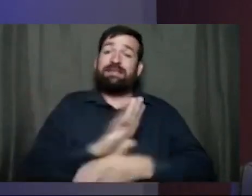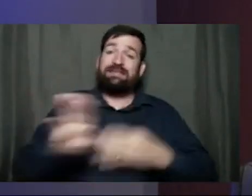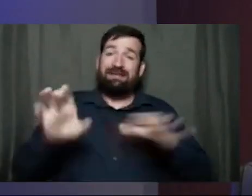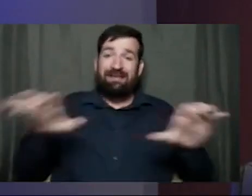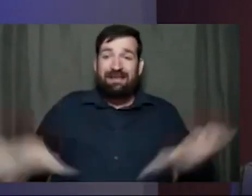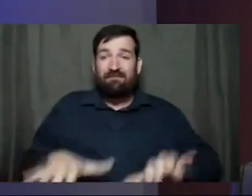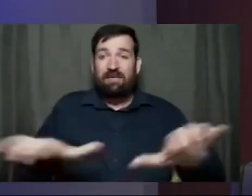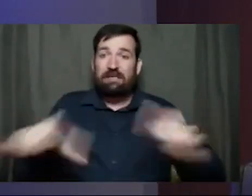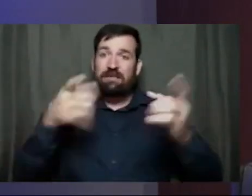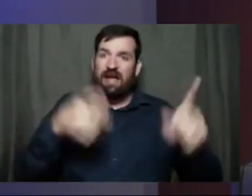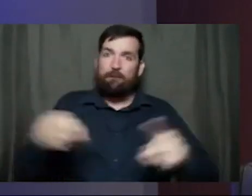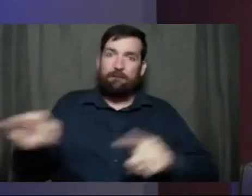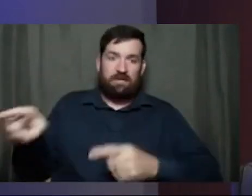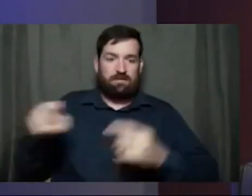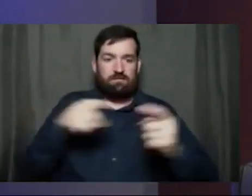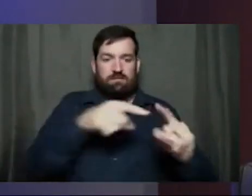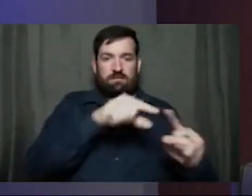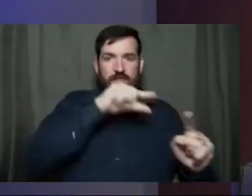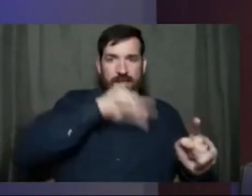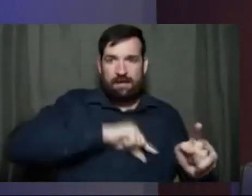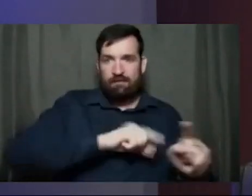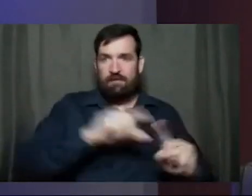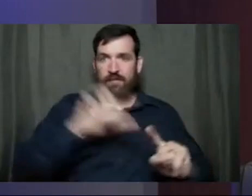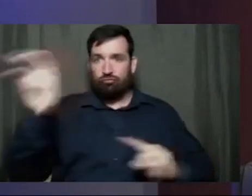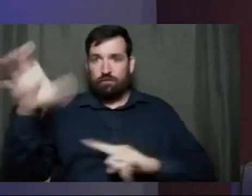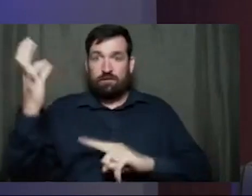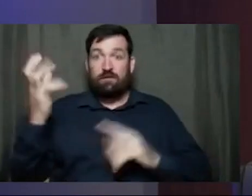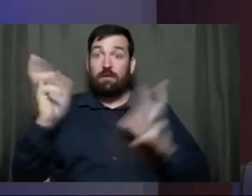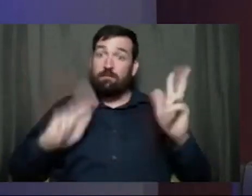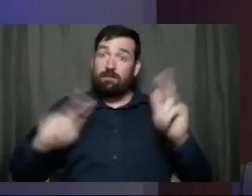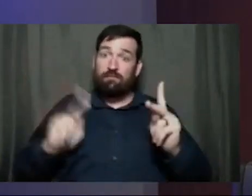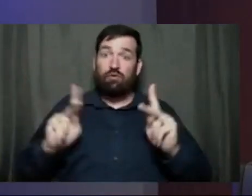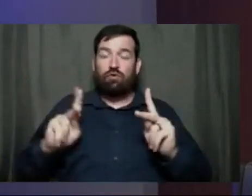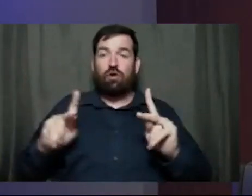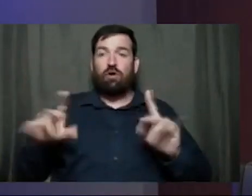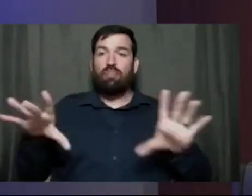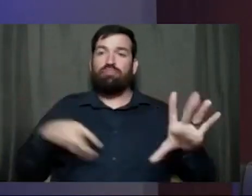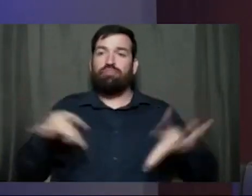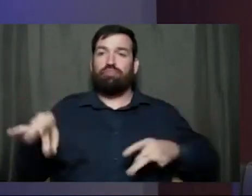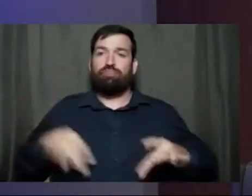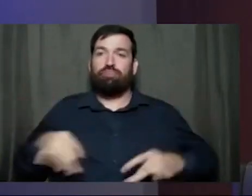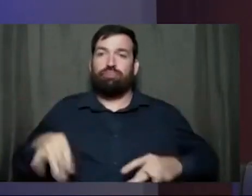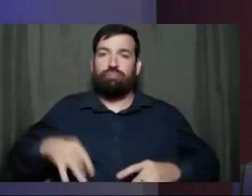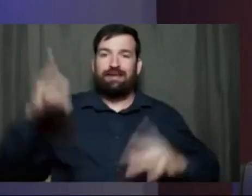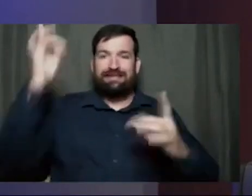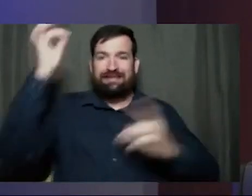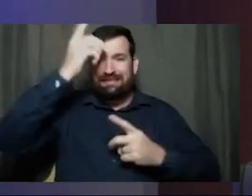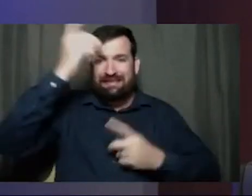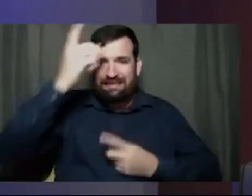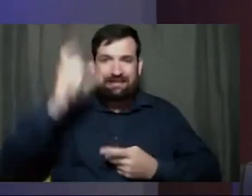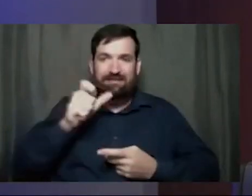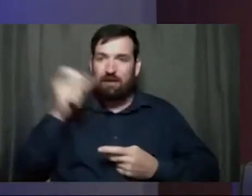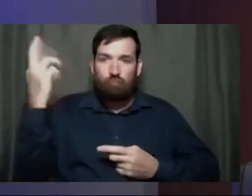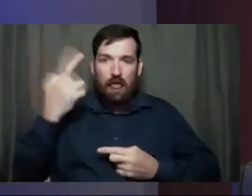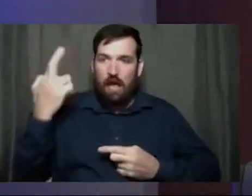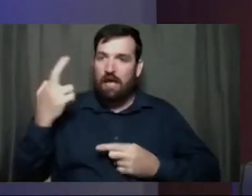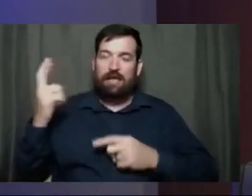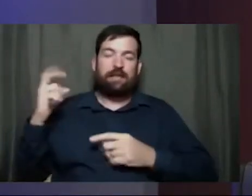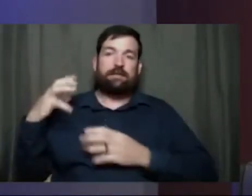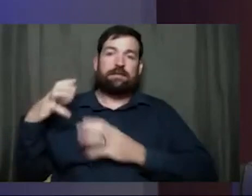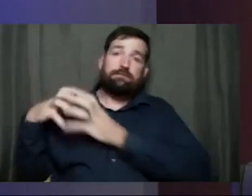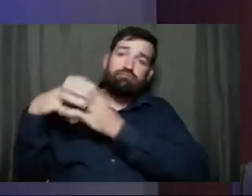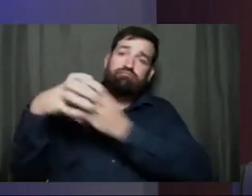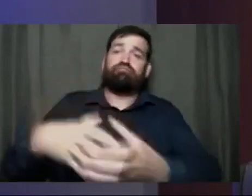Christmas. And so the concern is that people are picking up disease, maybe without realizing it, going to these family gatherings, and